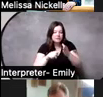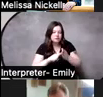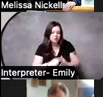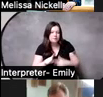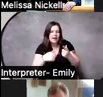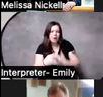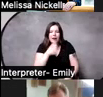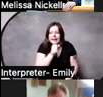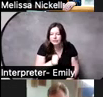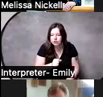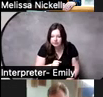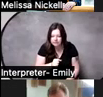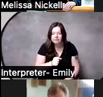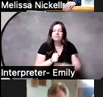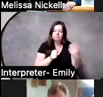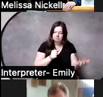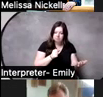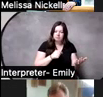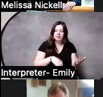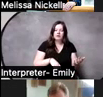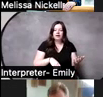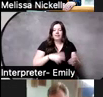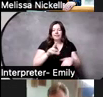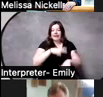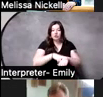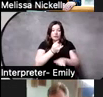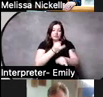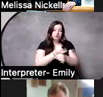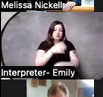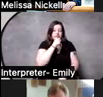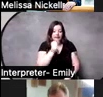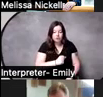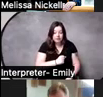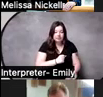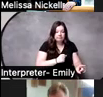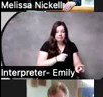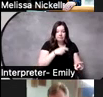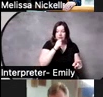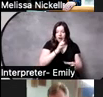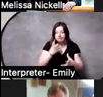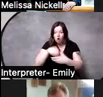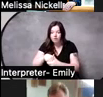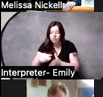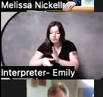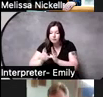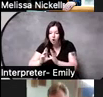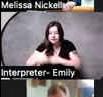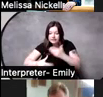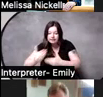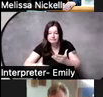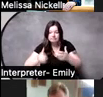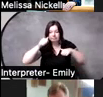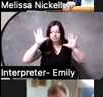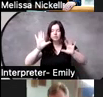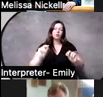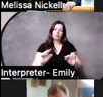the fact that the National Institutes of Aging does not involve with the review process itself. It'll be reviewed by NIGMS, and